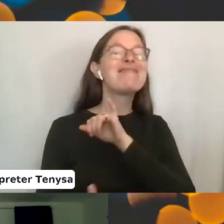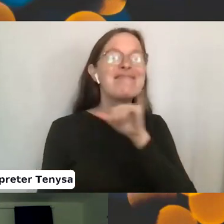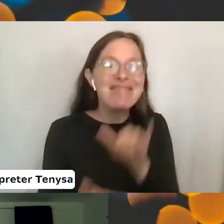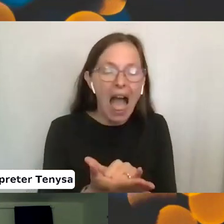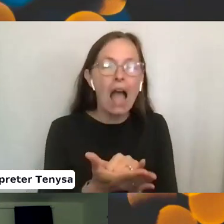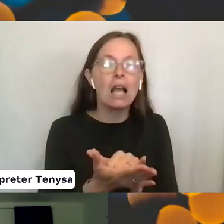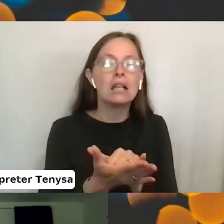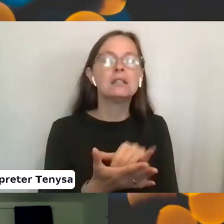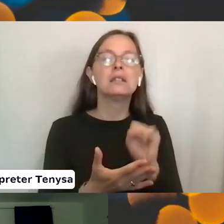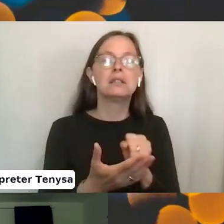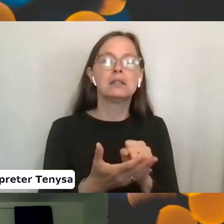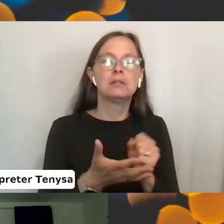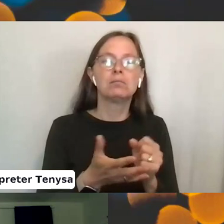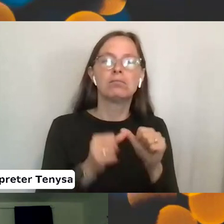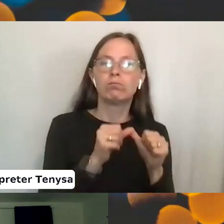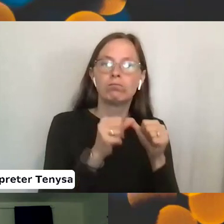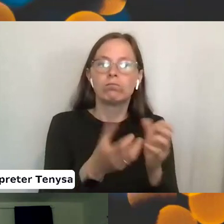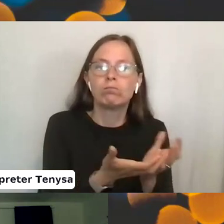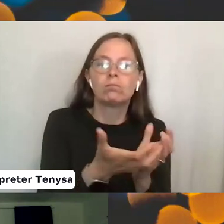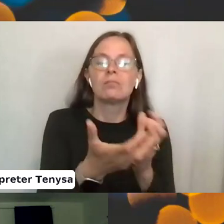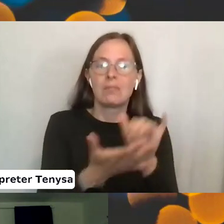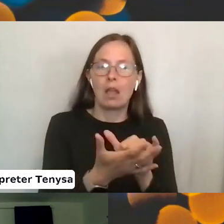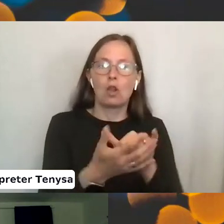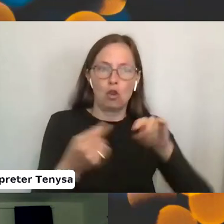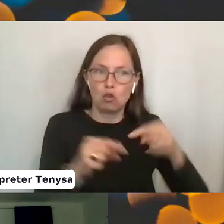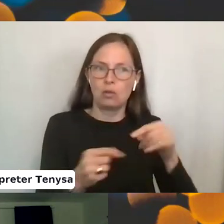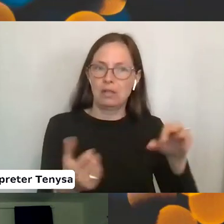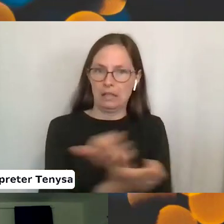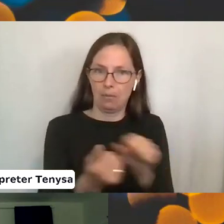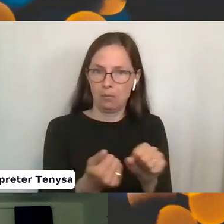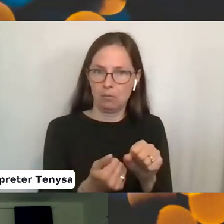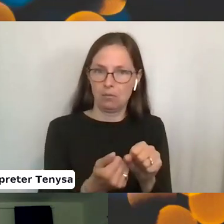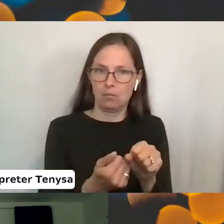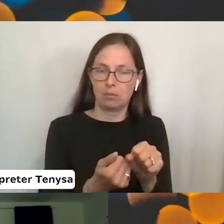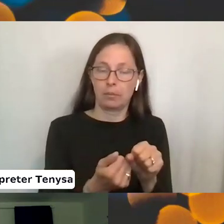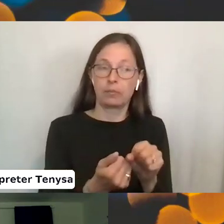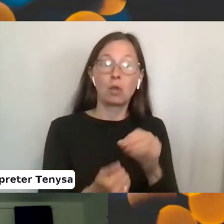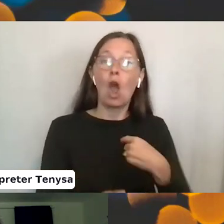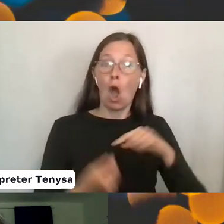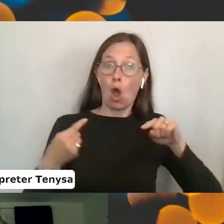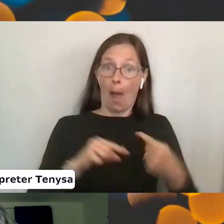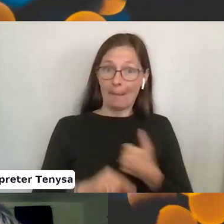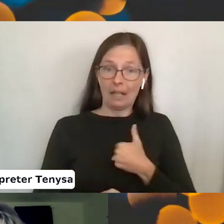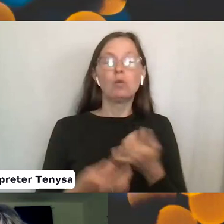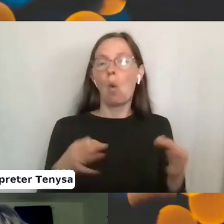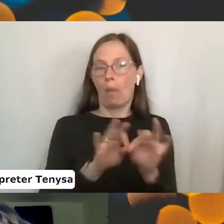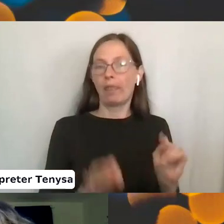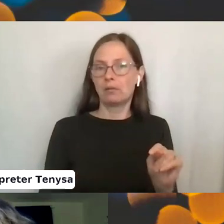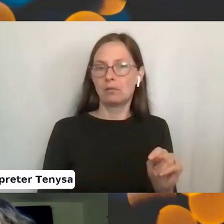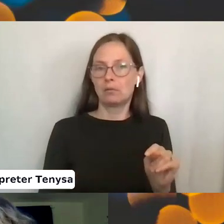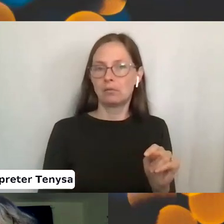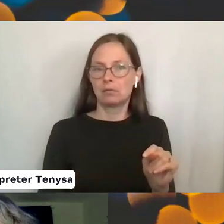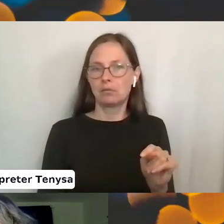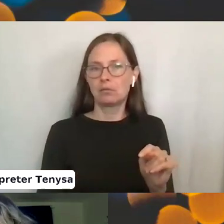perpetuating damage. It was worth it to burn myself. Well, this is what I was going to say.